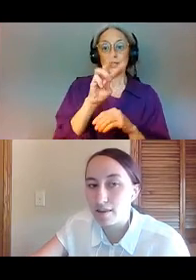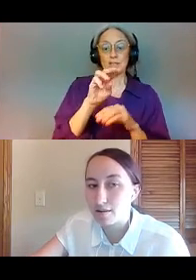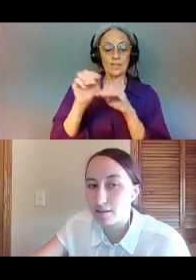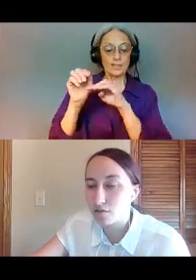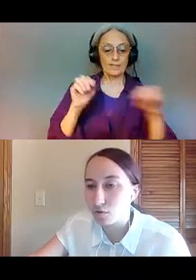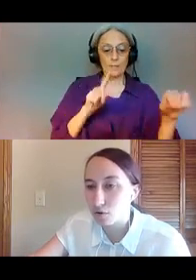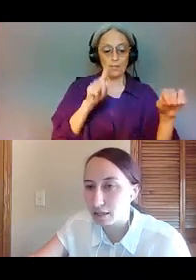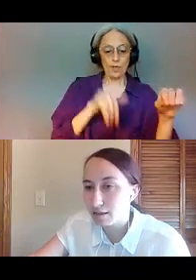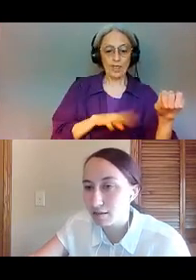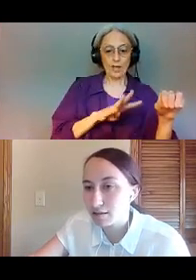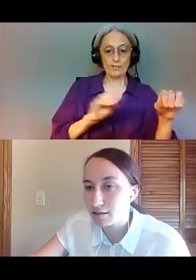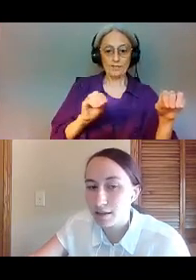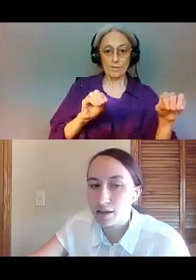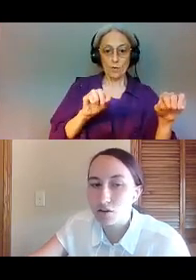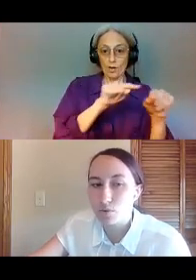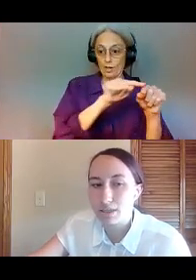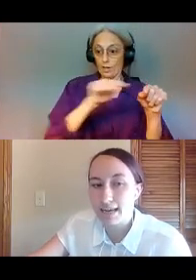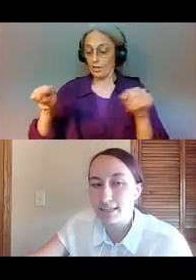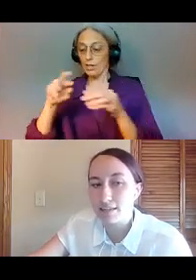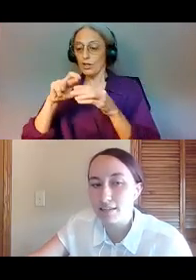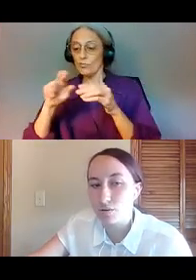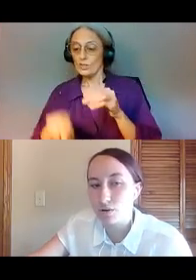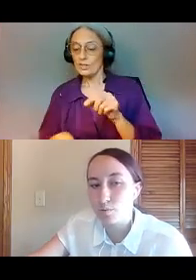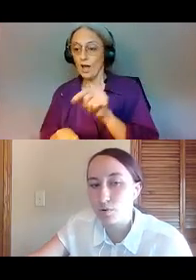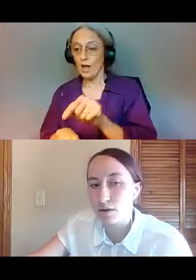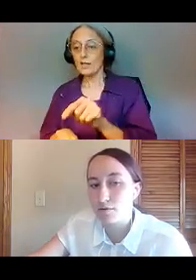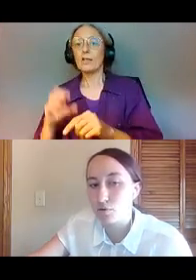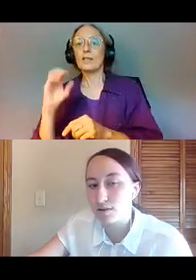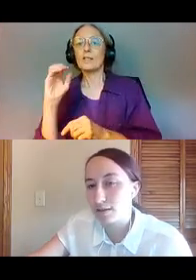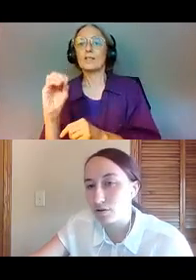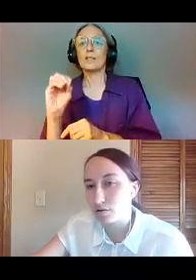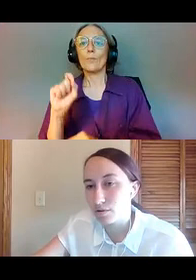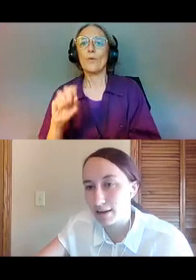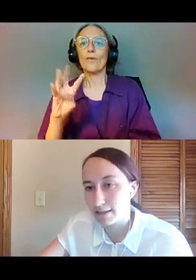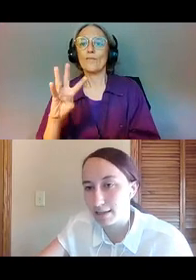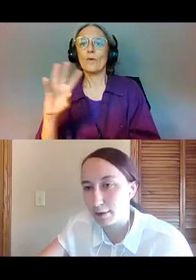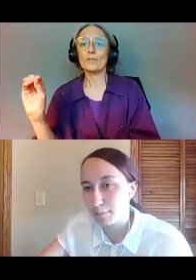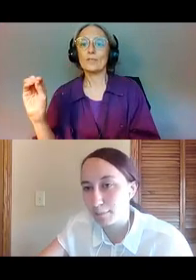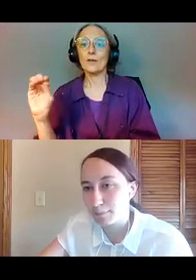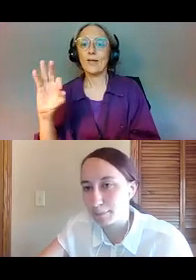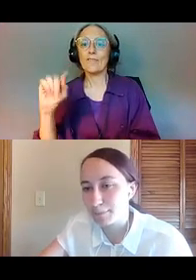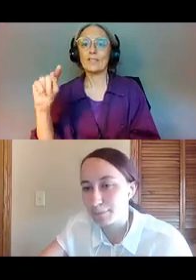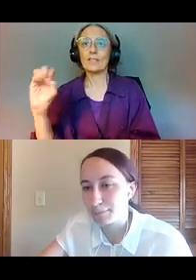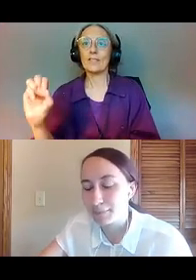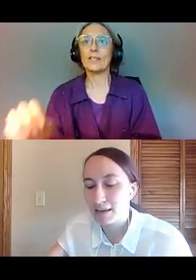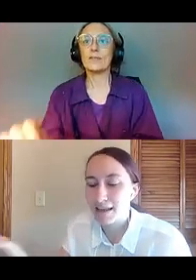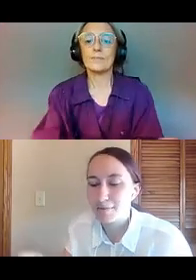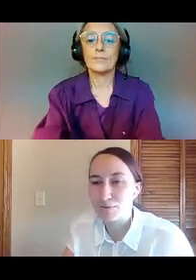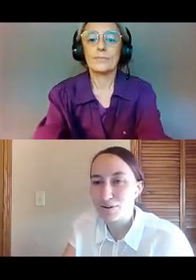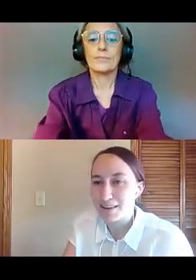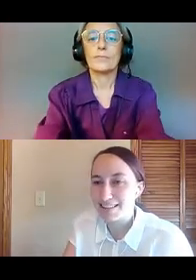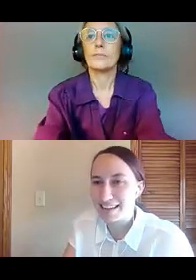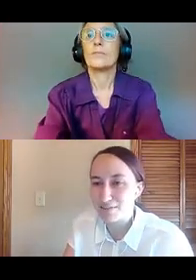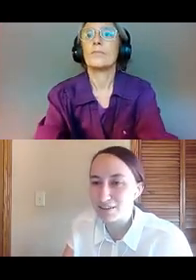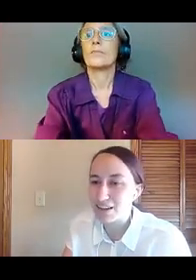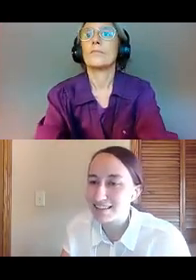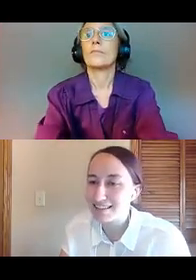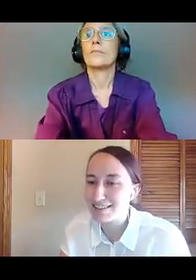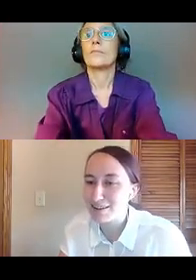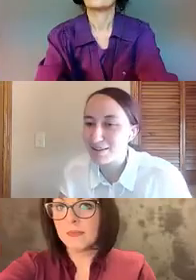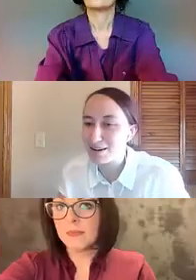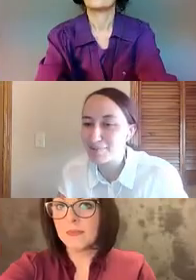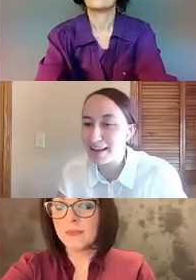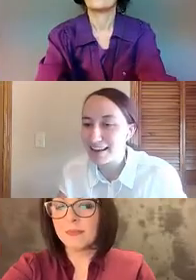the 1,040, you will get 0.40 FTE. We know that's kind of a